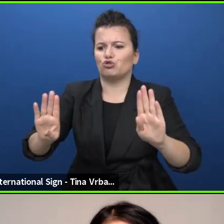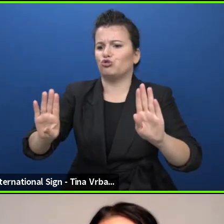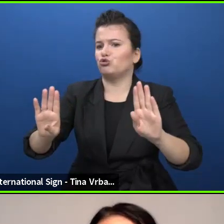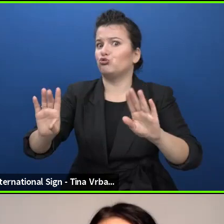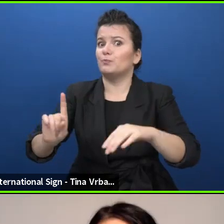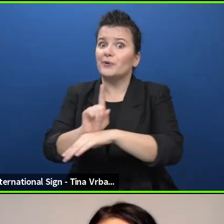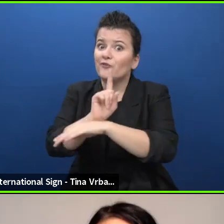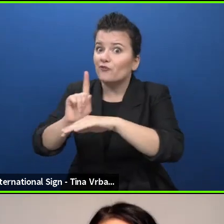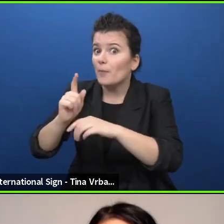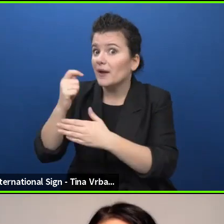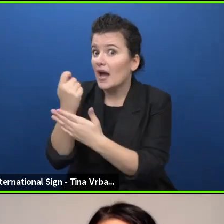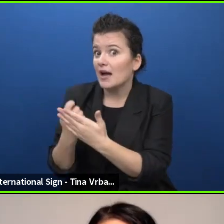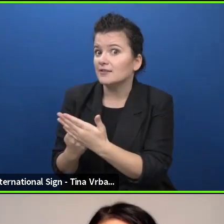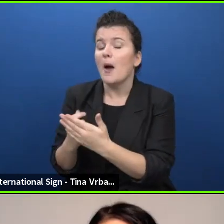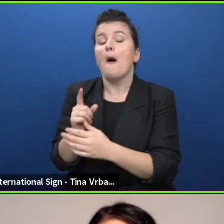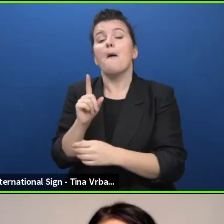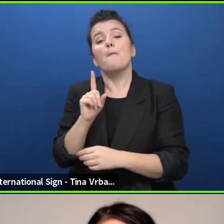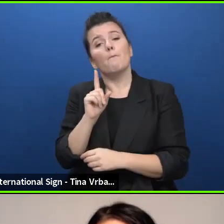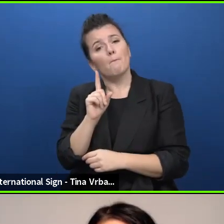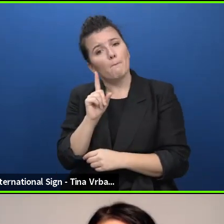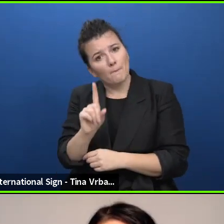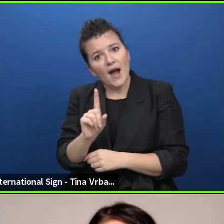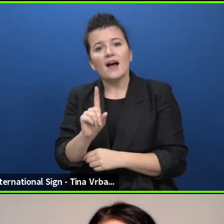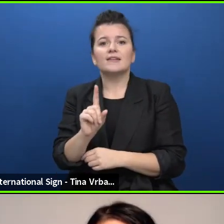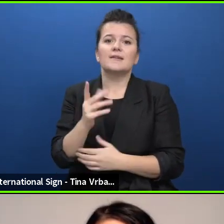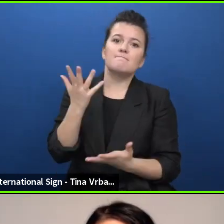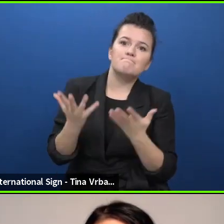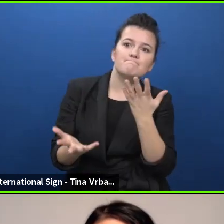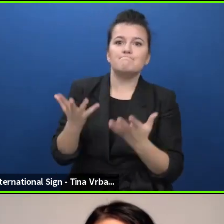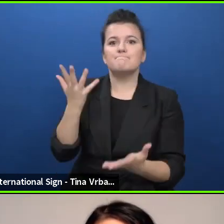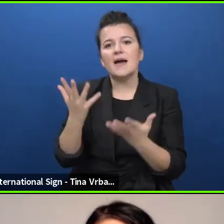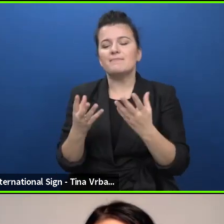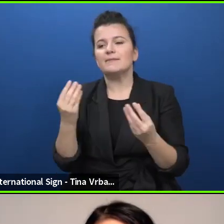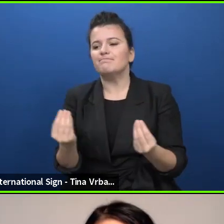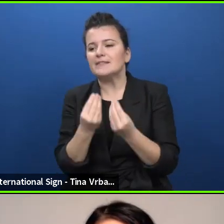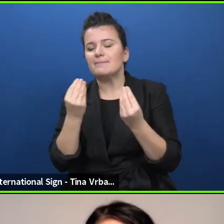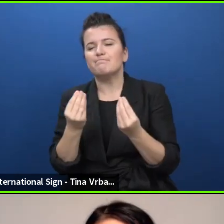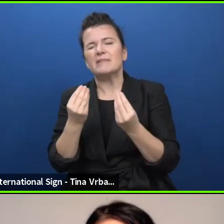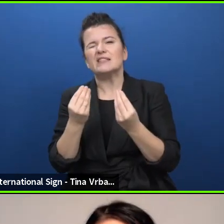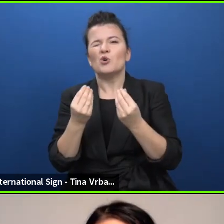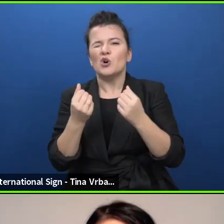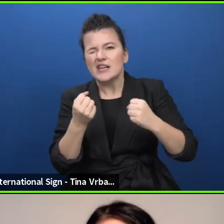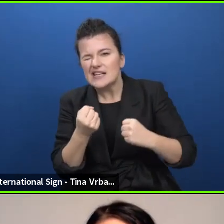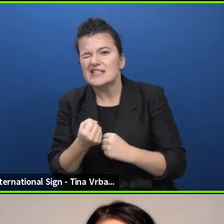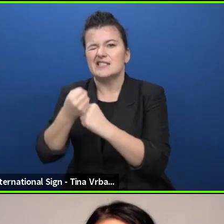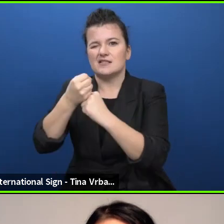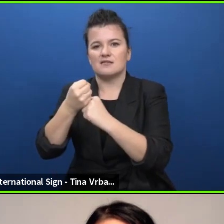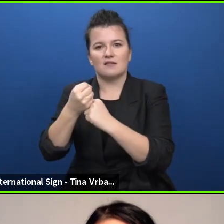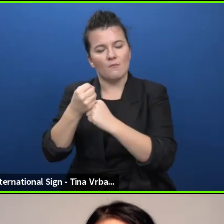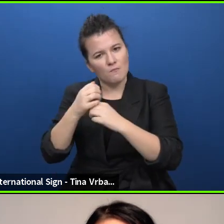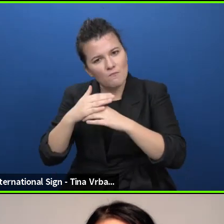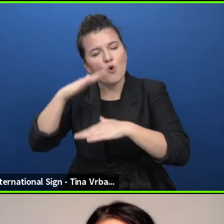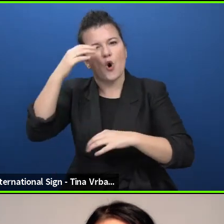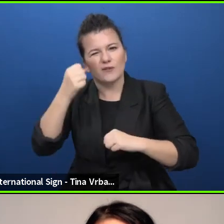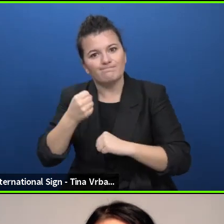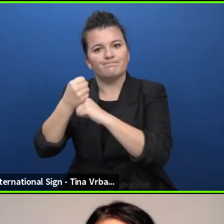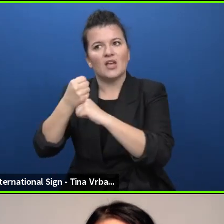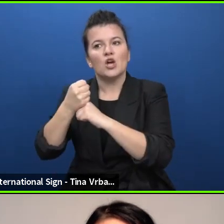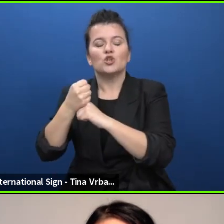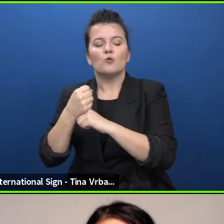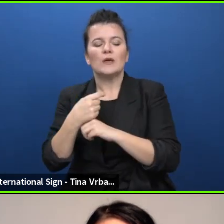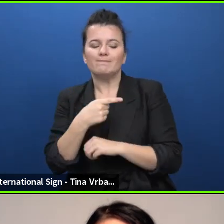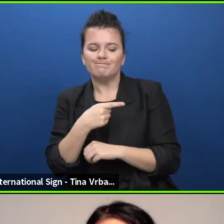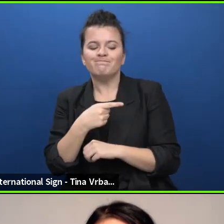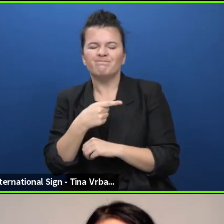are at stake still for this particular art form that we would need to tackle. So, hence, what we did was